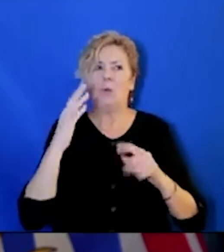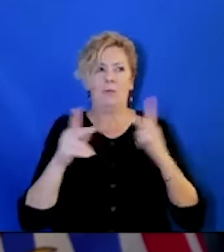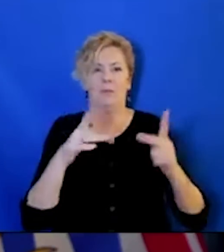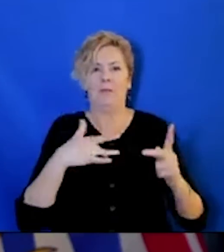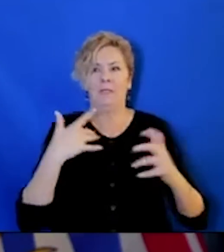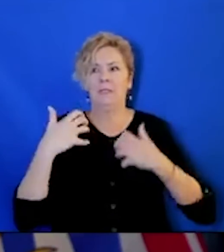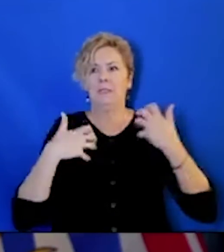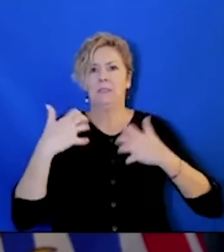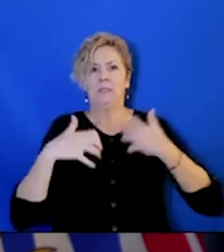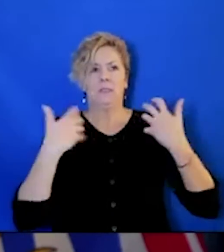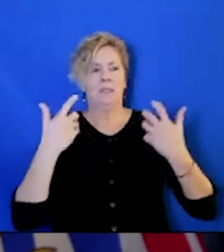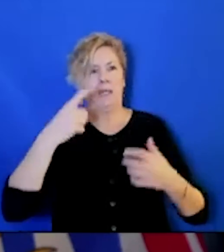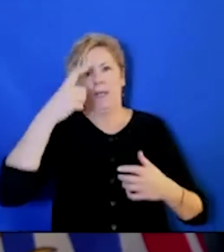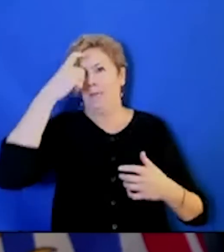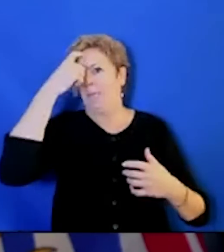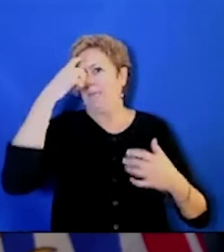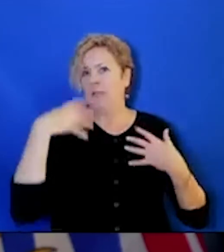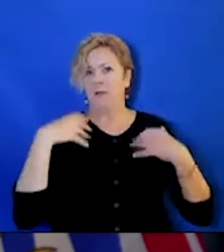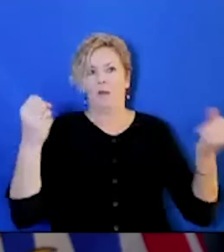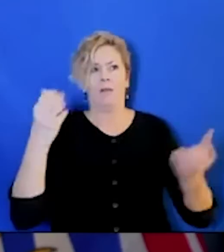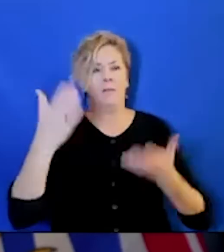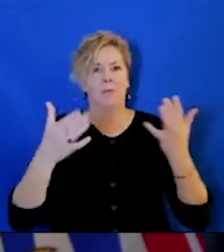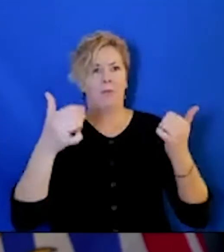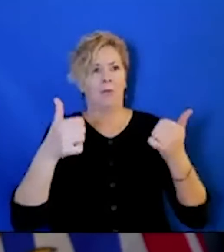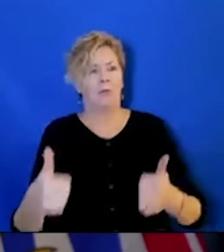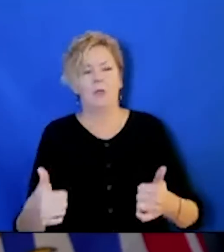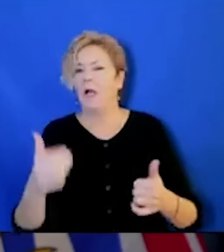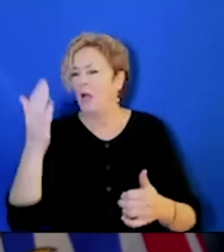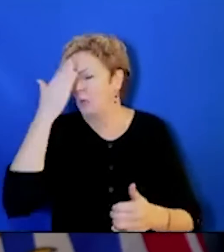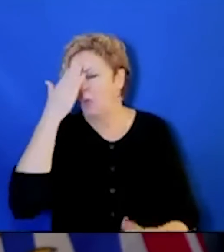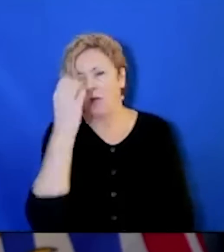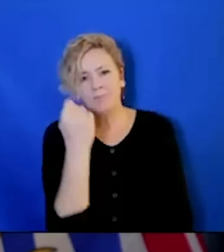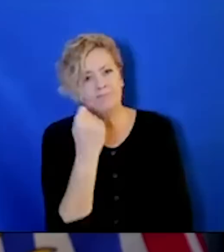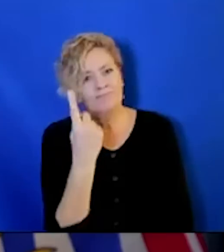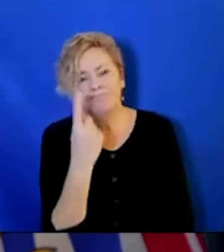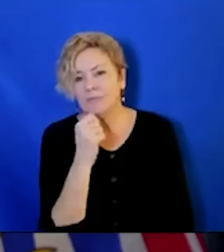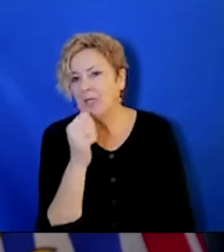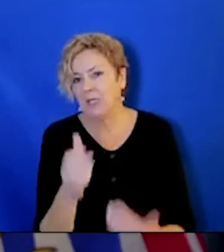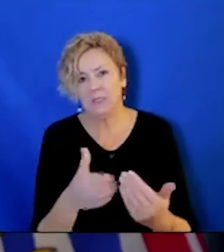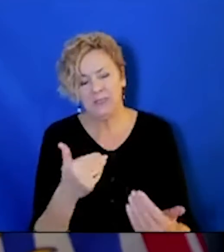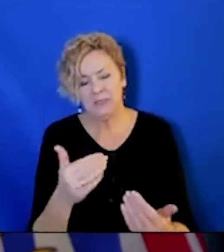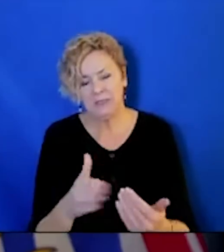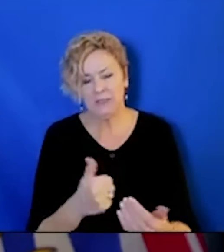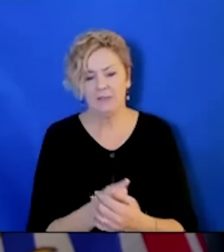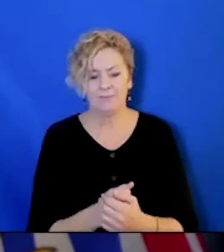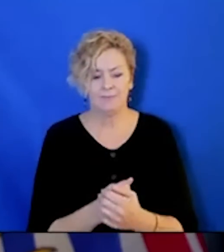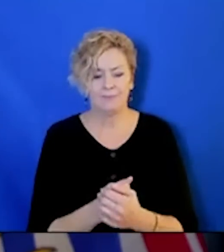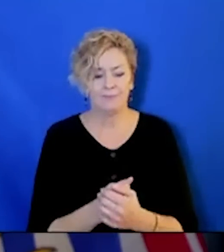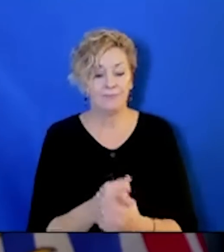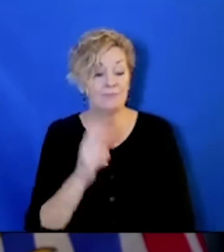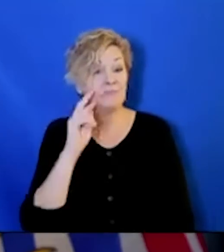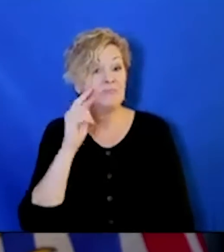Day coming this week, we need to look to our veterans who have shown us how important it is to